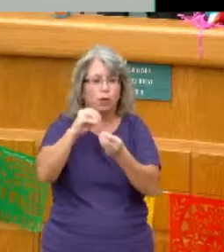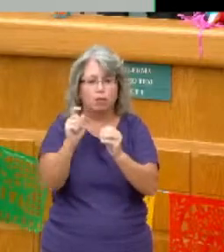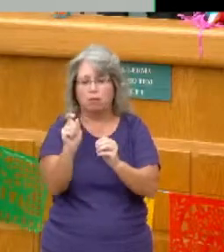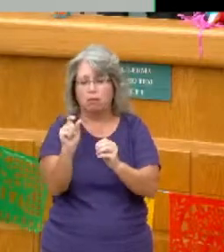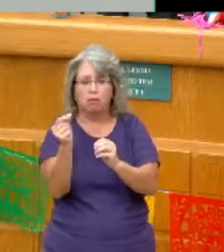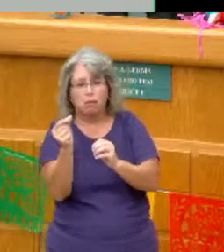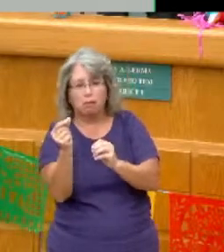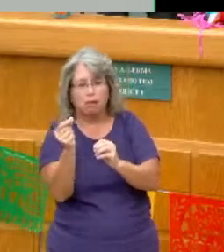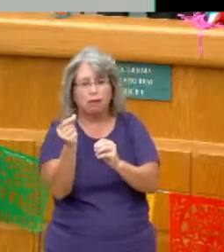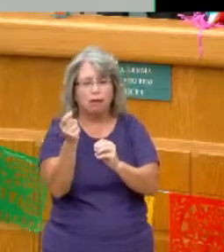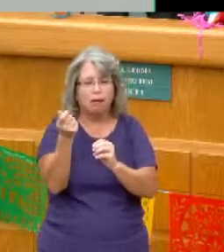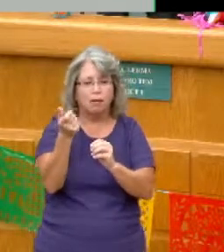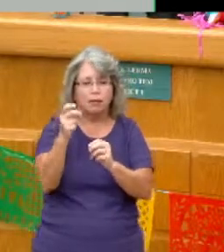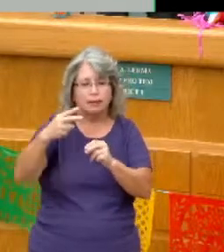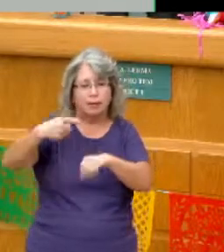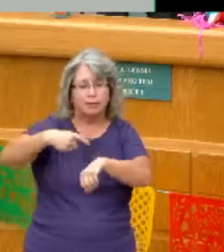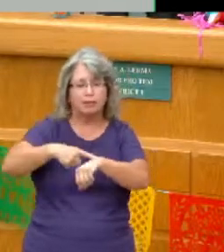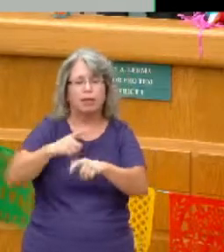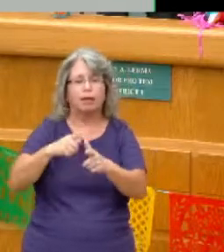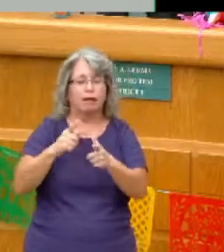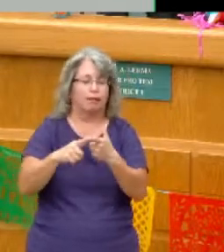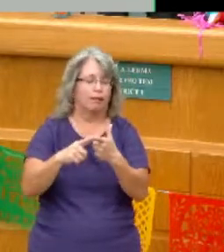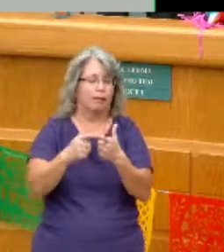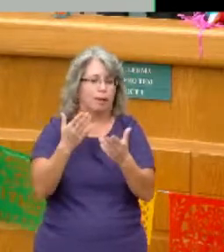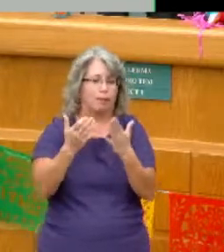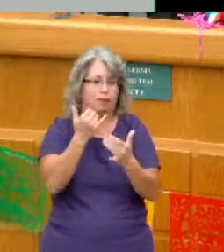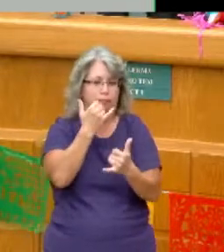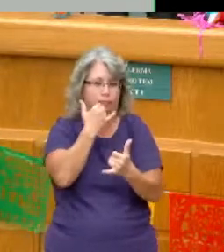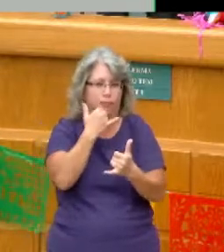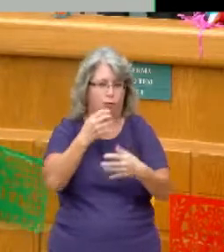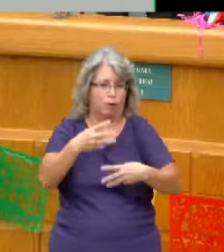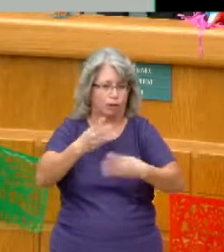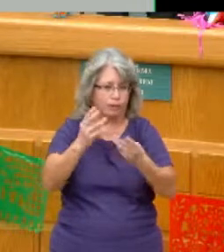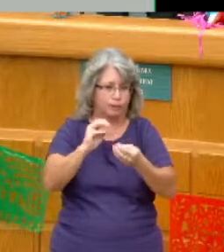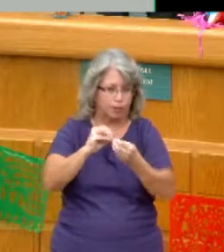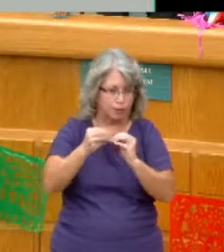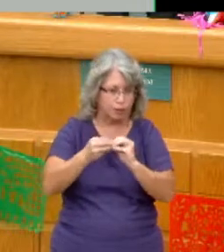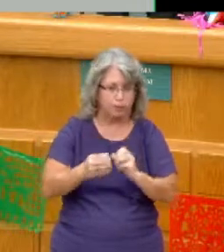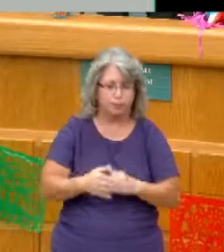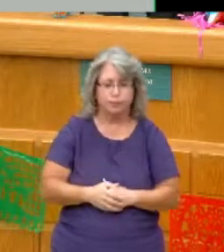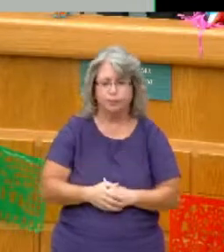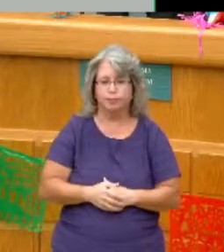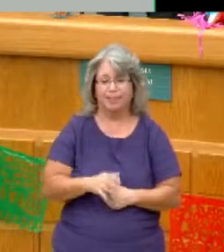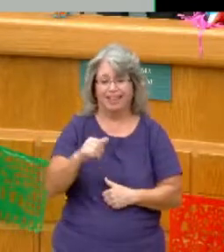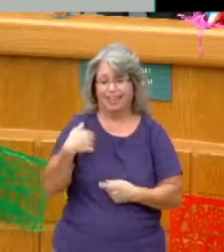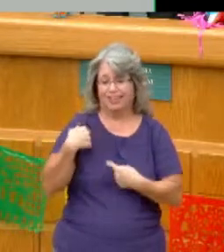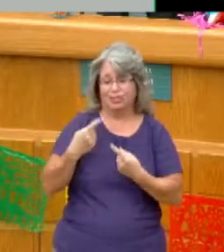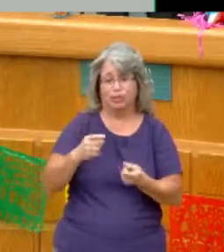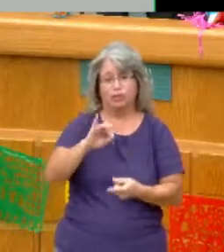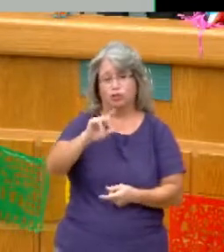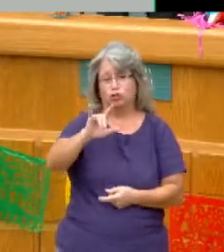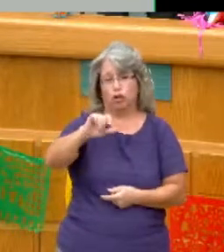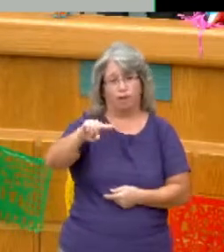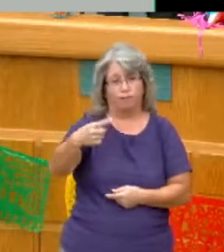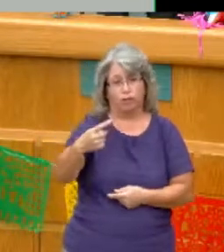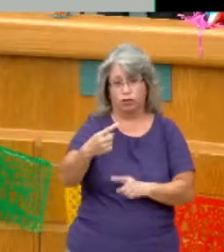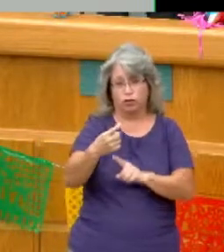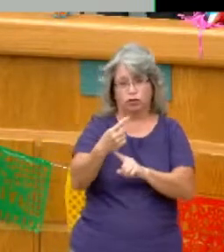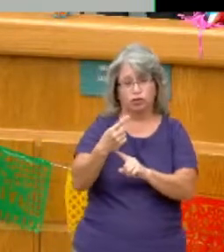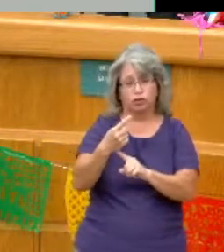between fully vaccinated and not vaccinated. And again, this is since July 1st, so this is just Delta